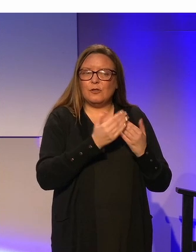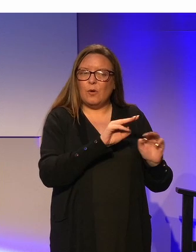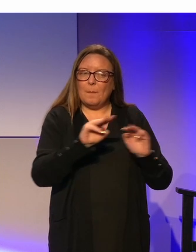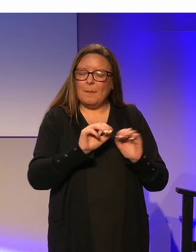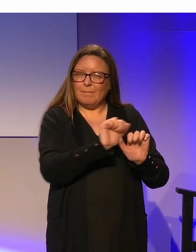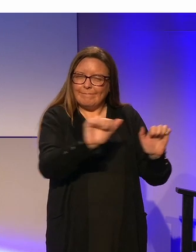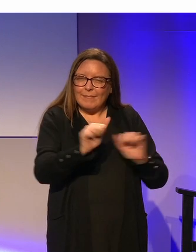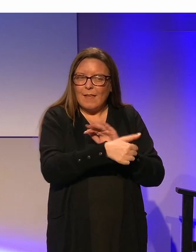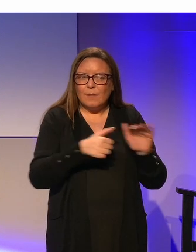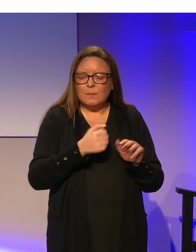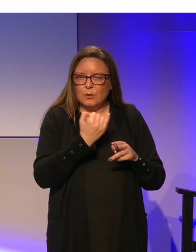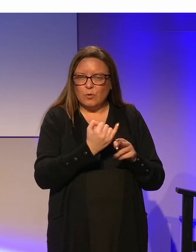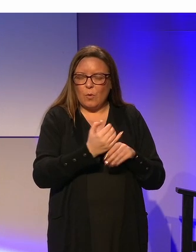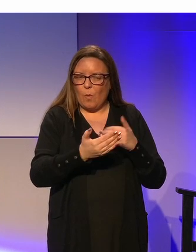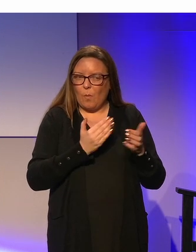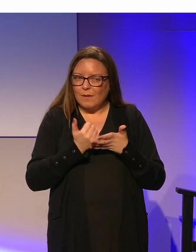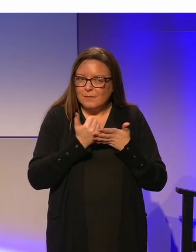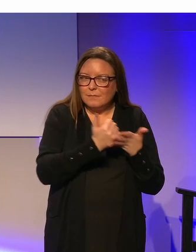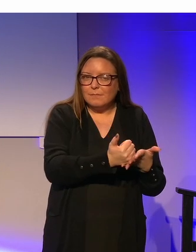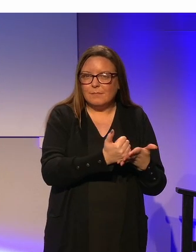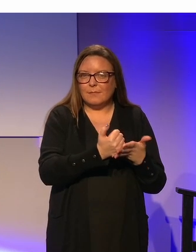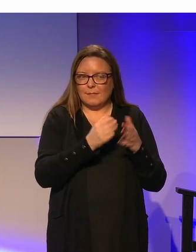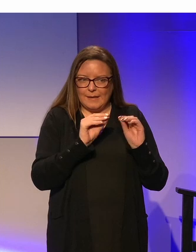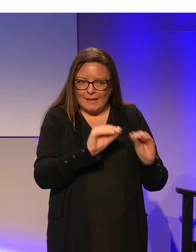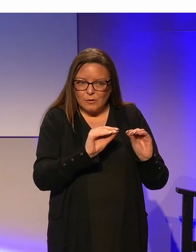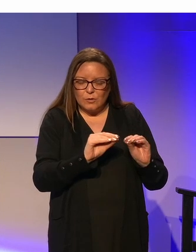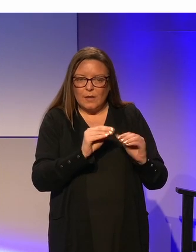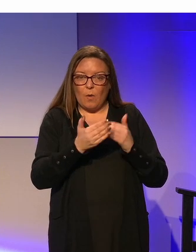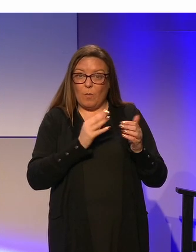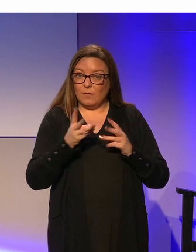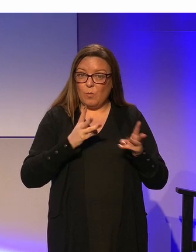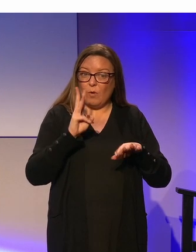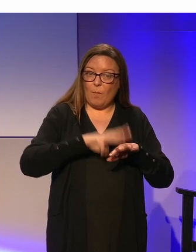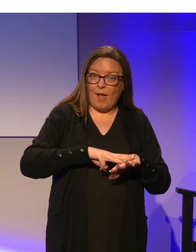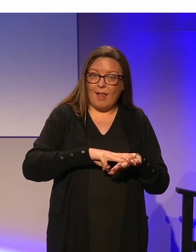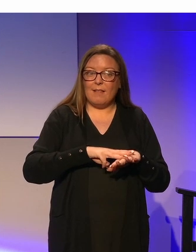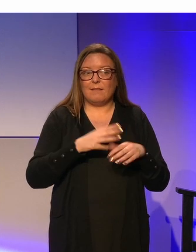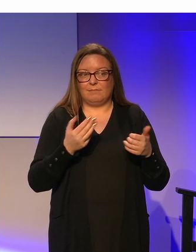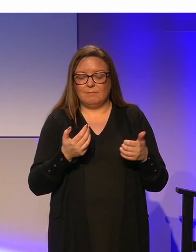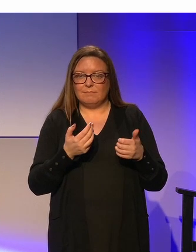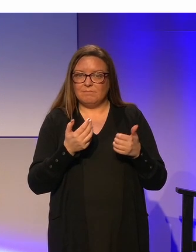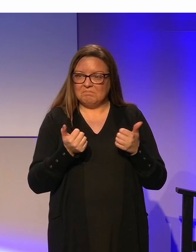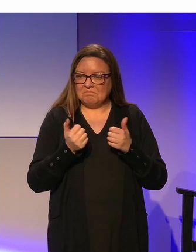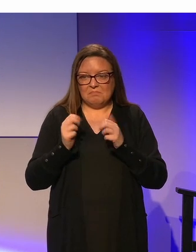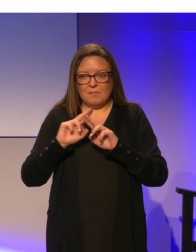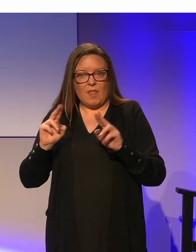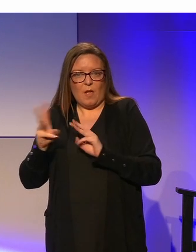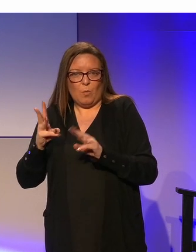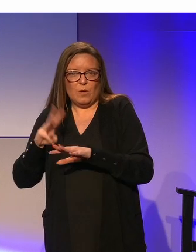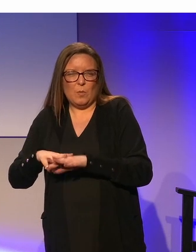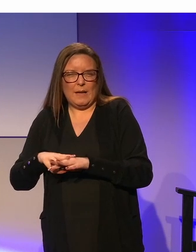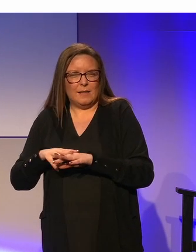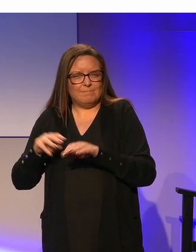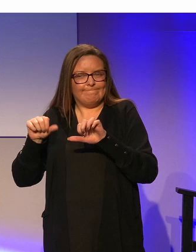experiencing school? What's supporting their education? What's working out well for them? is there anything that's not working out so